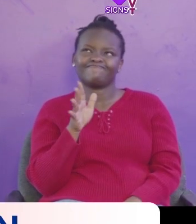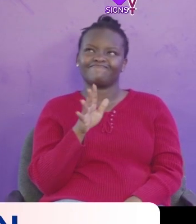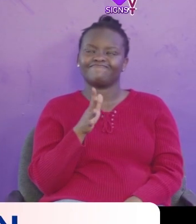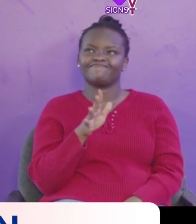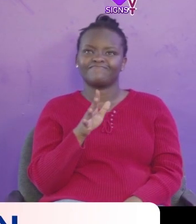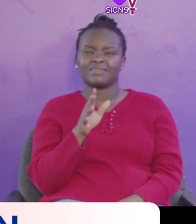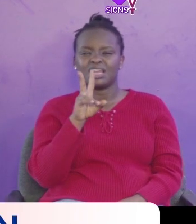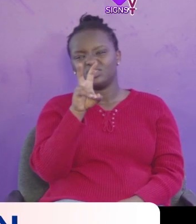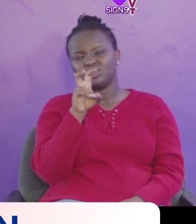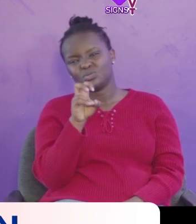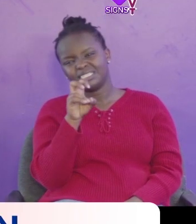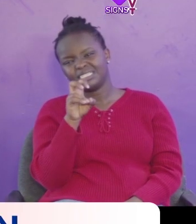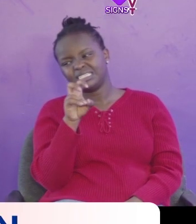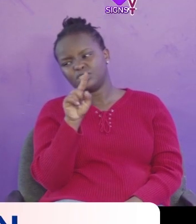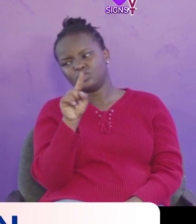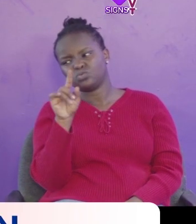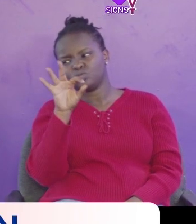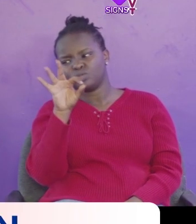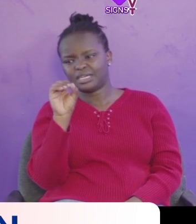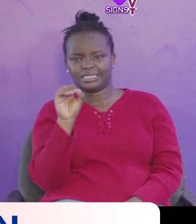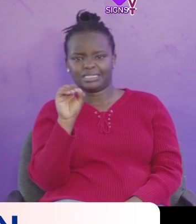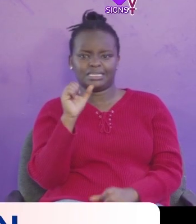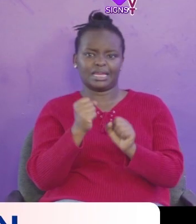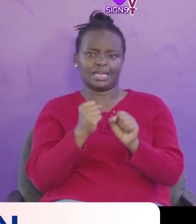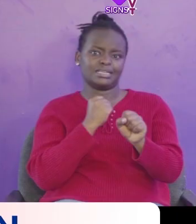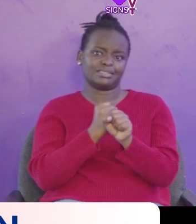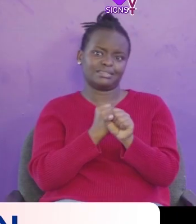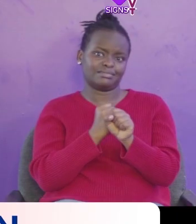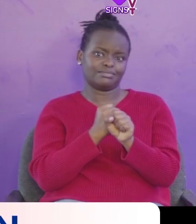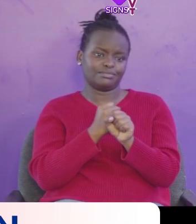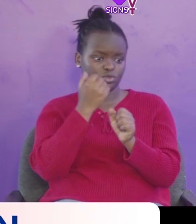around 20 to almost 30 years to be where they are.